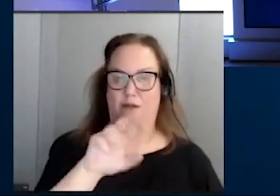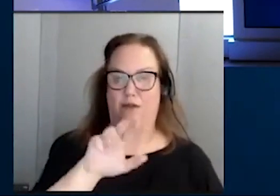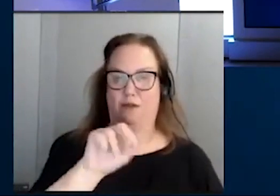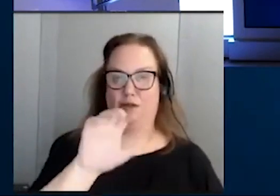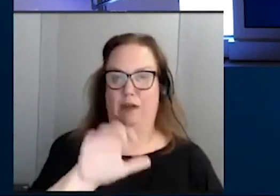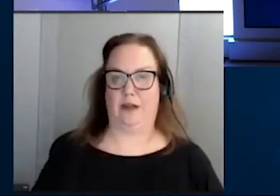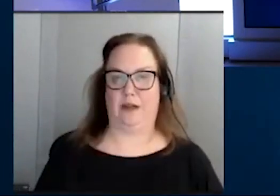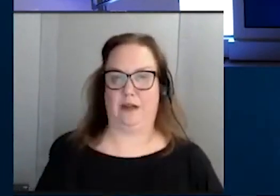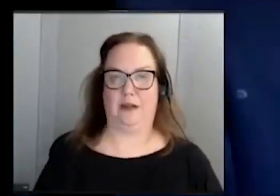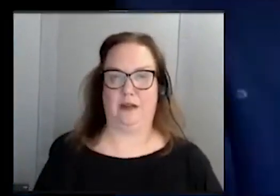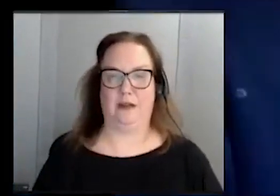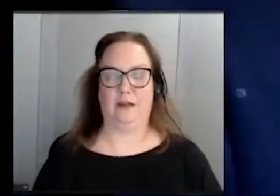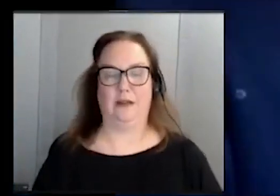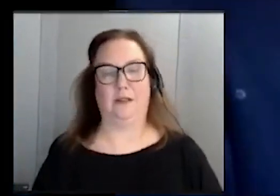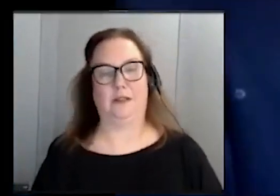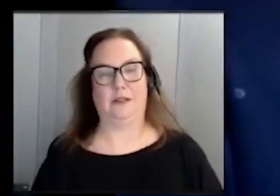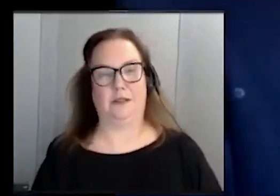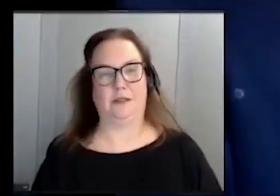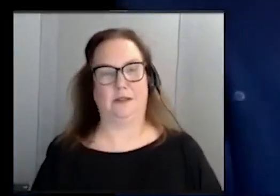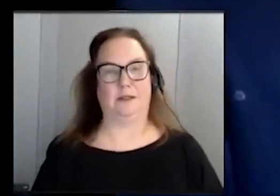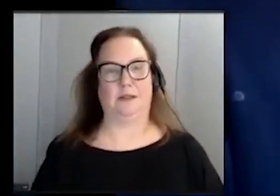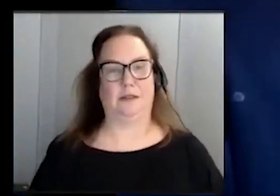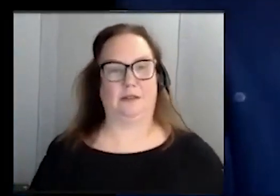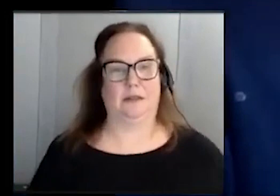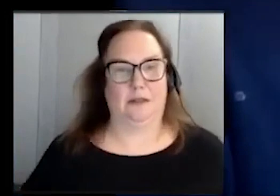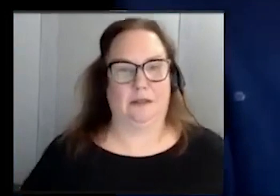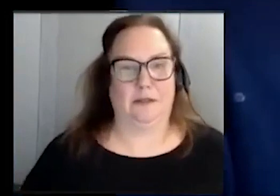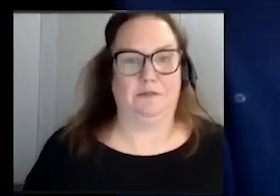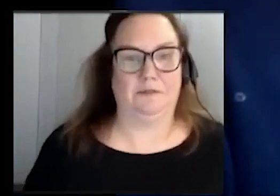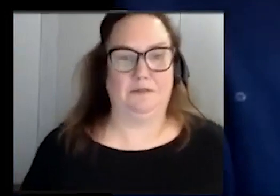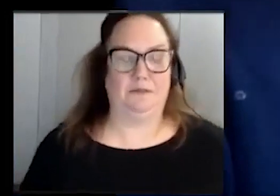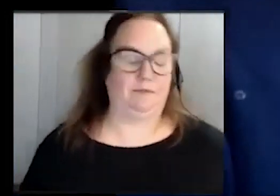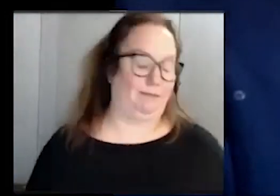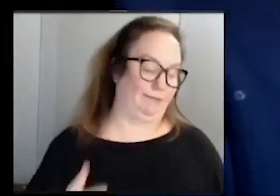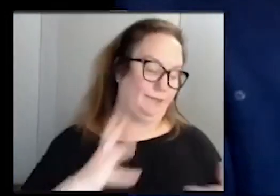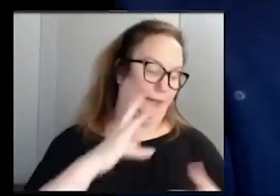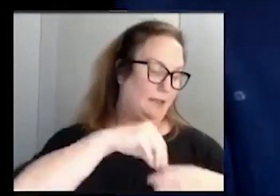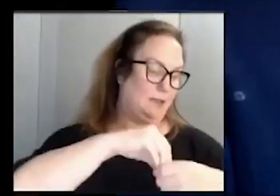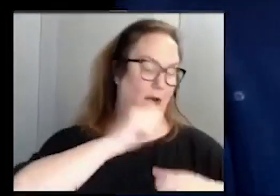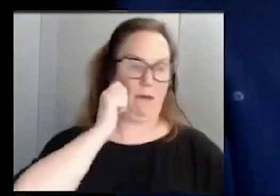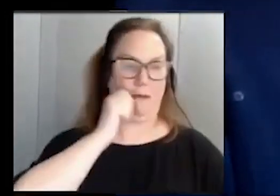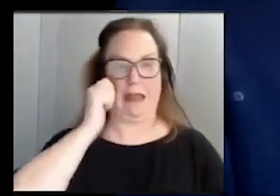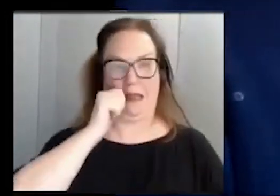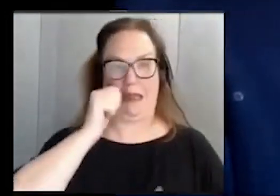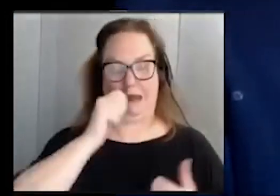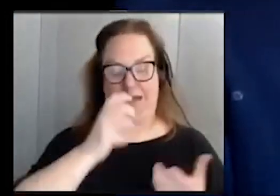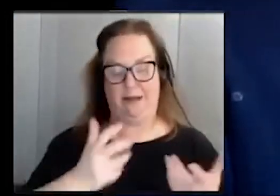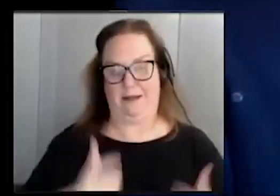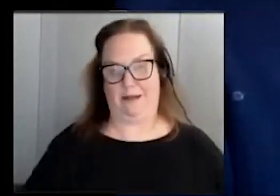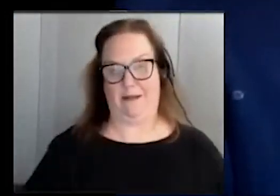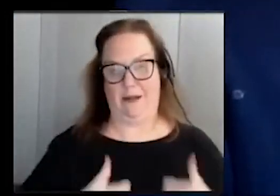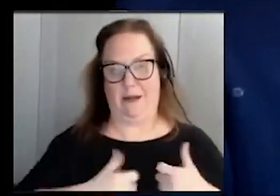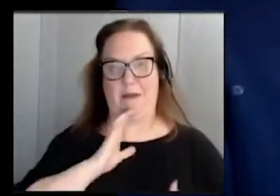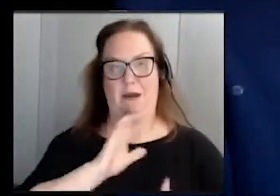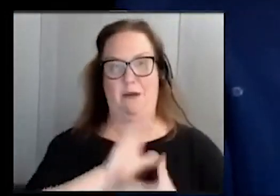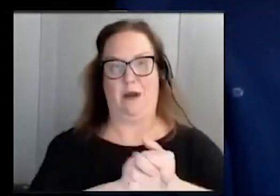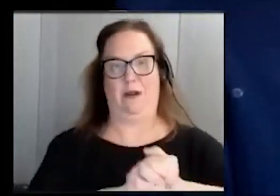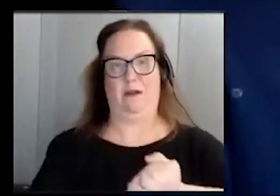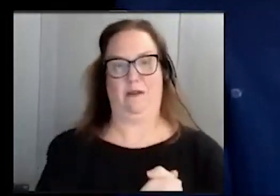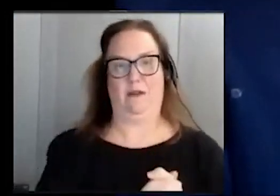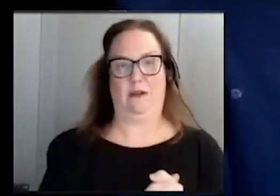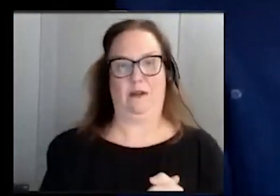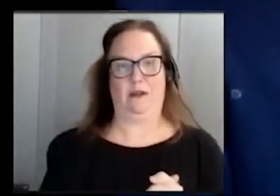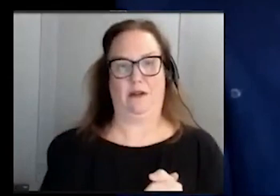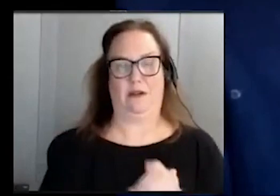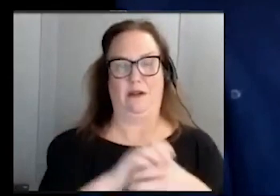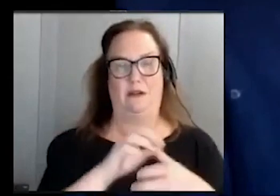I think it's just becoming part of our daily process. I mean, my wife has taken